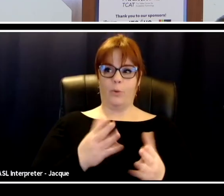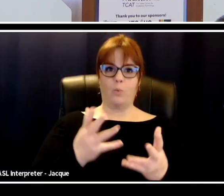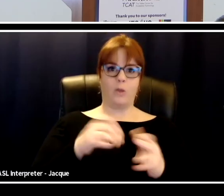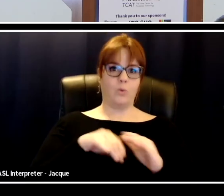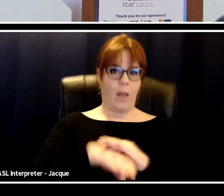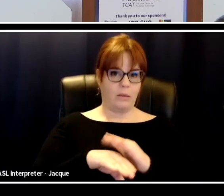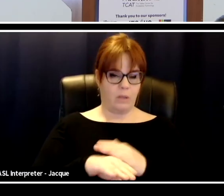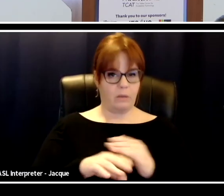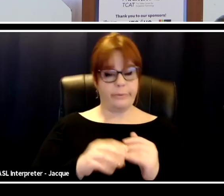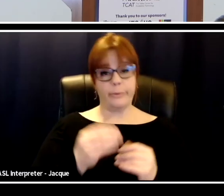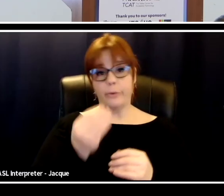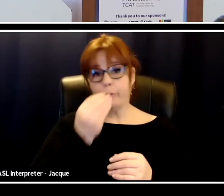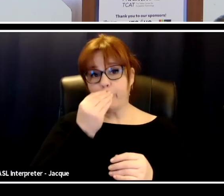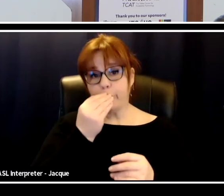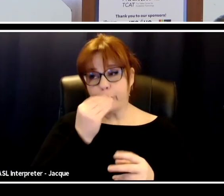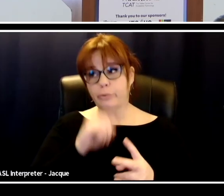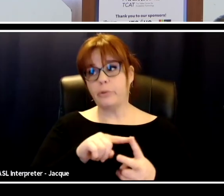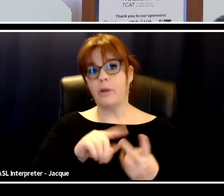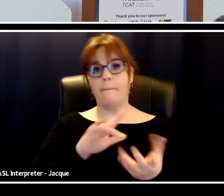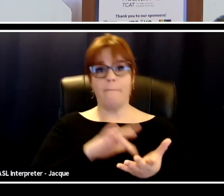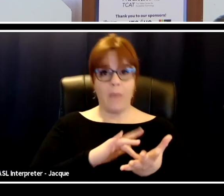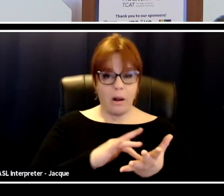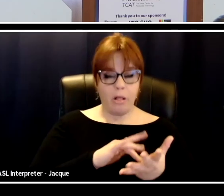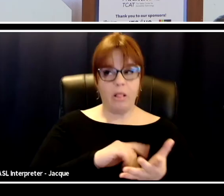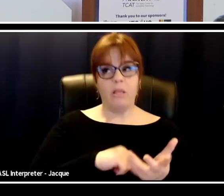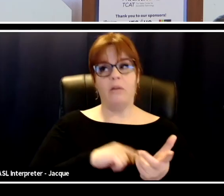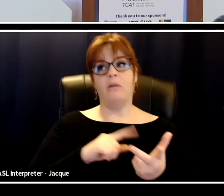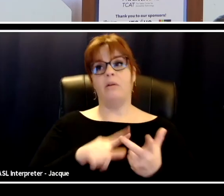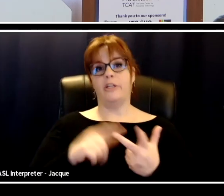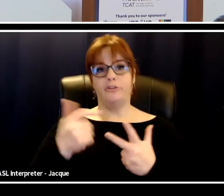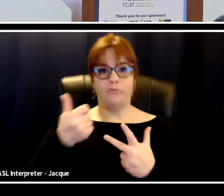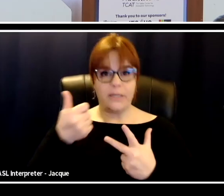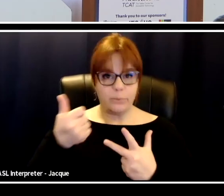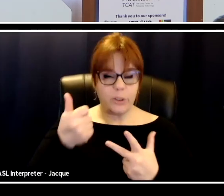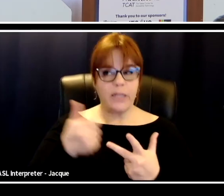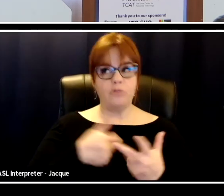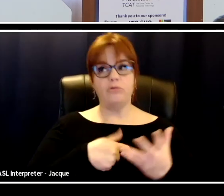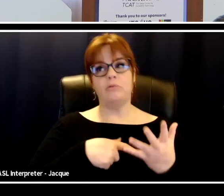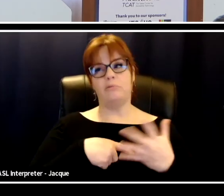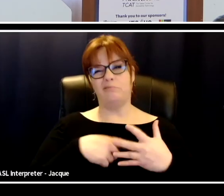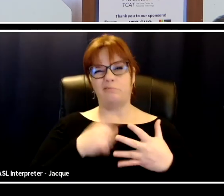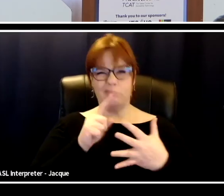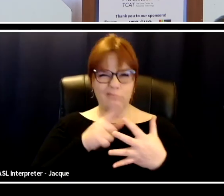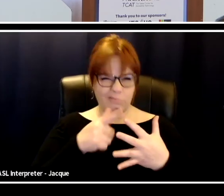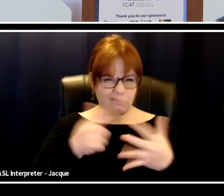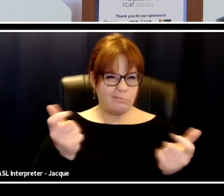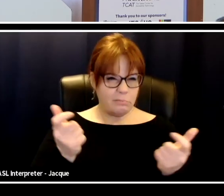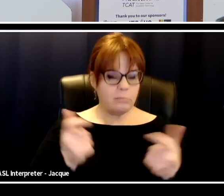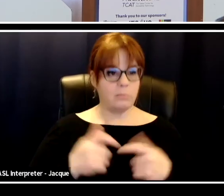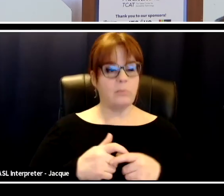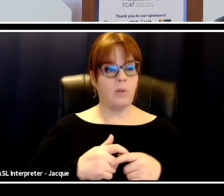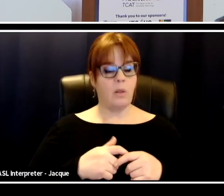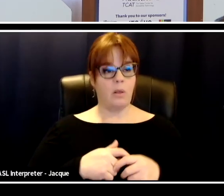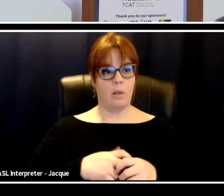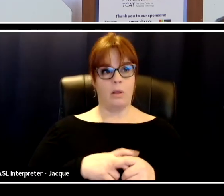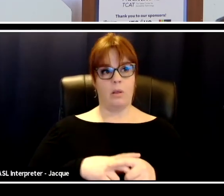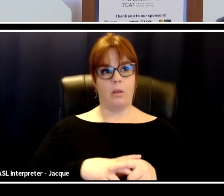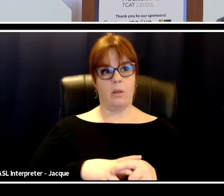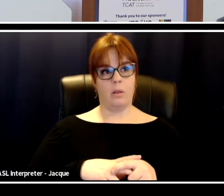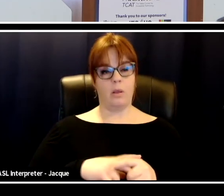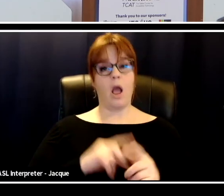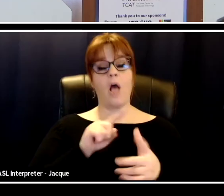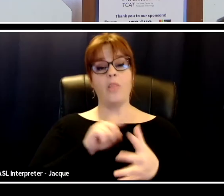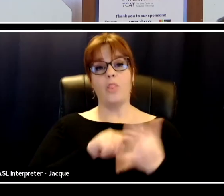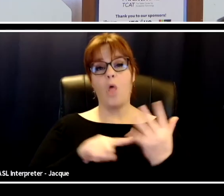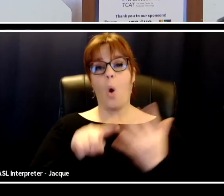be, you know, grocery, it could be medical care, transportation, things of that sort. And those points of interest